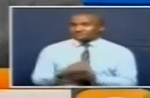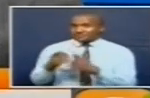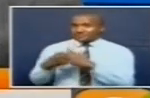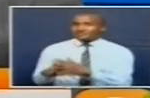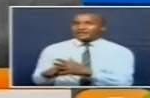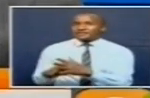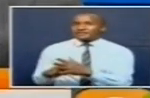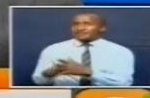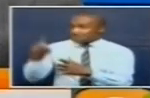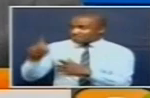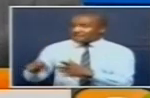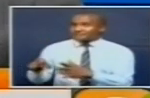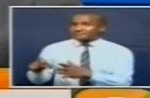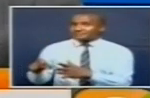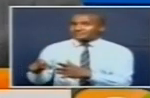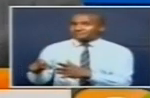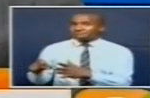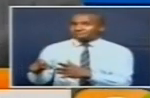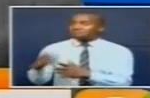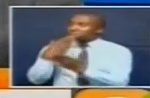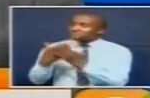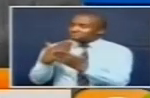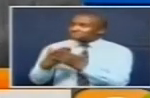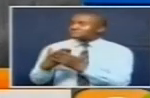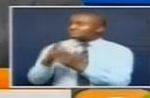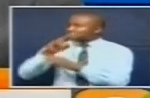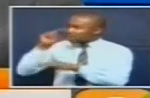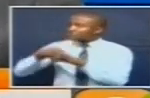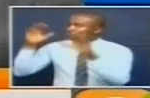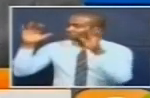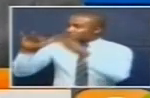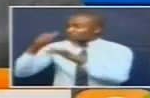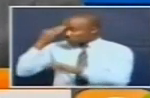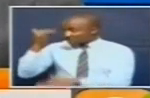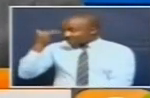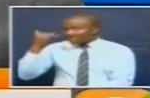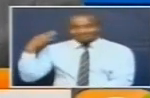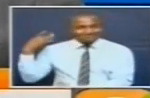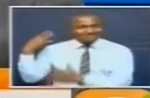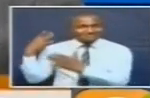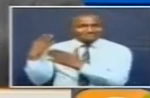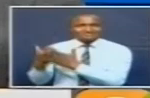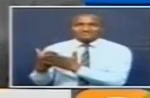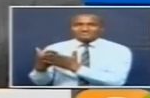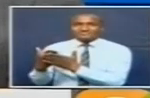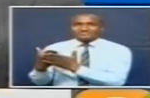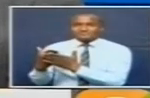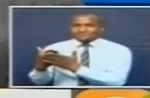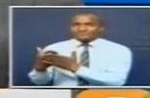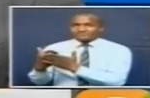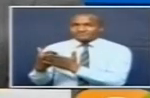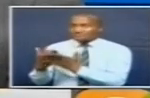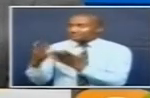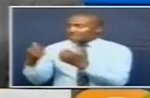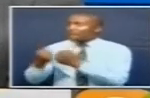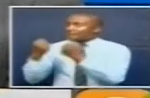need to appreciate why we needed to have that national conference. Because for a long time, if you consider the events that have happened